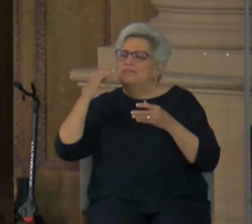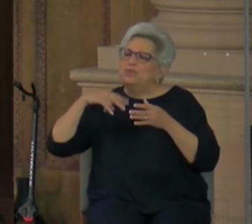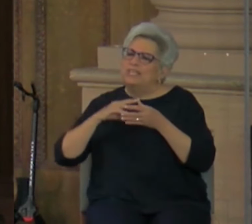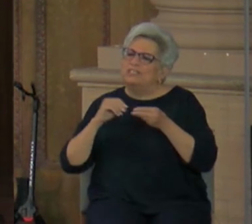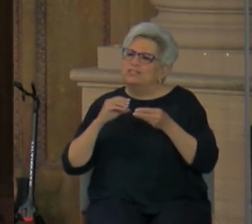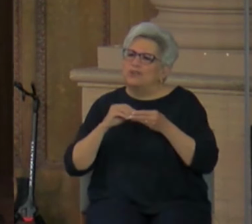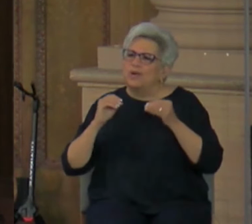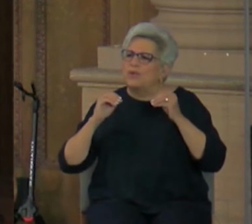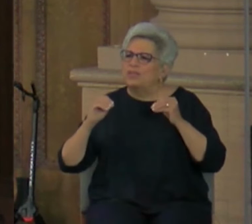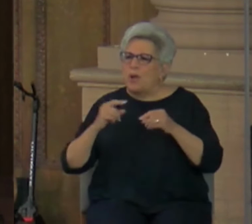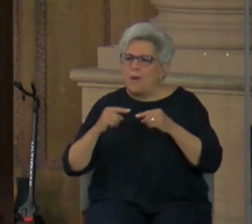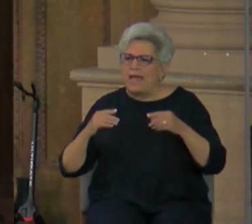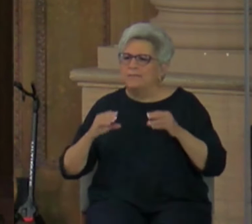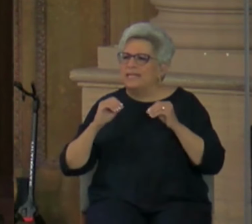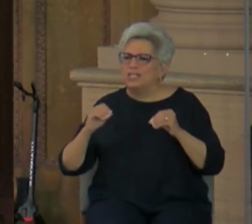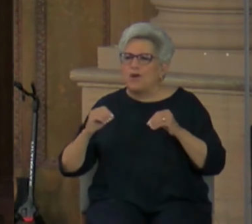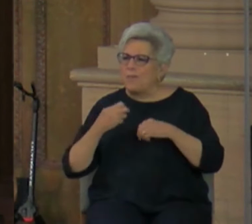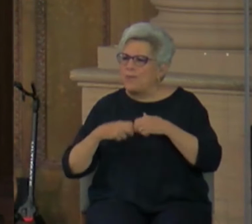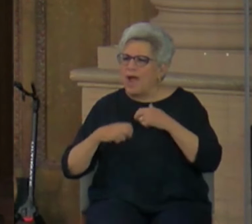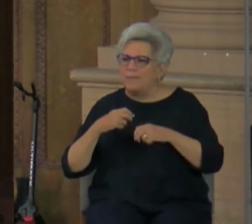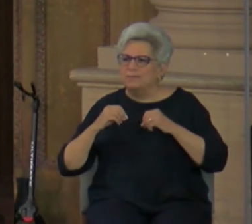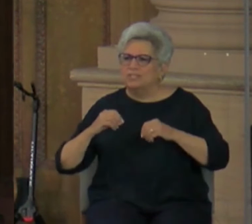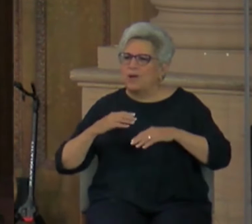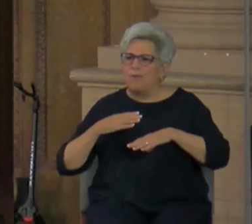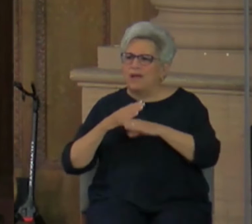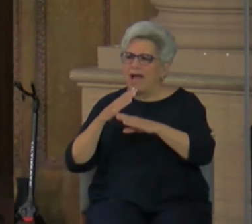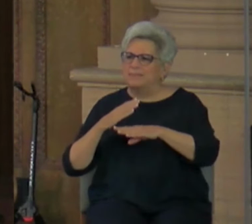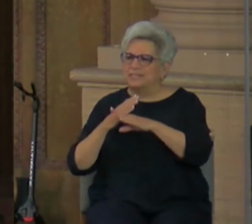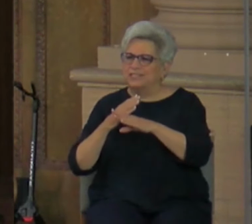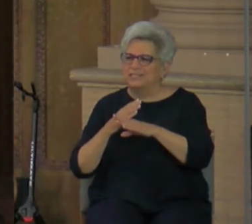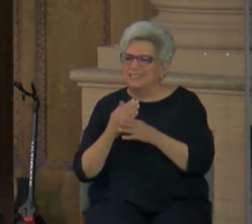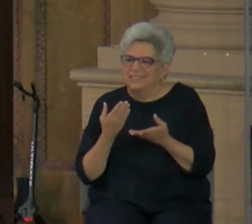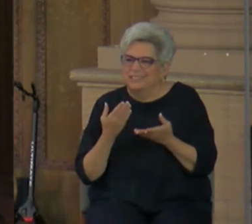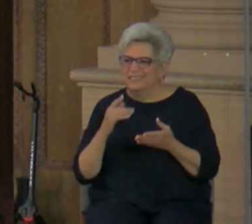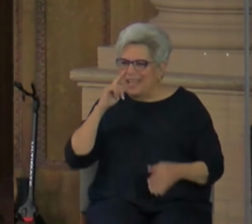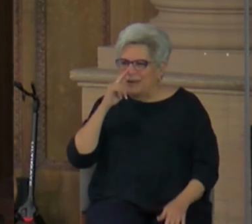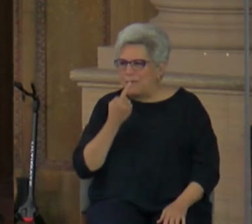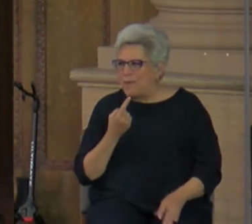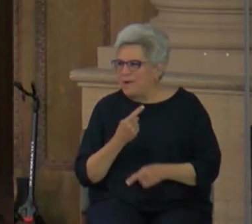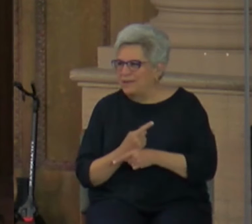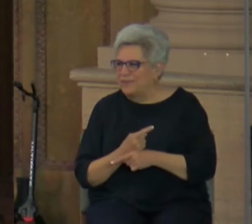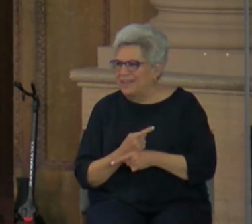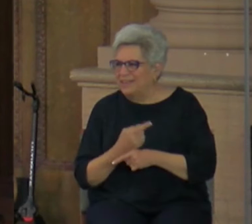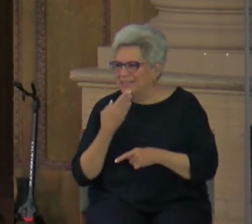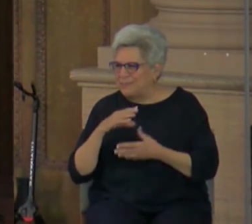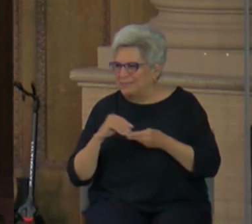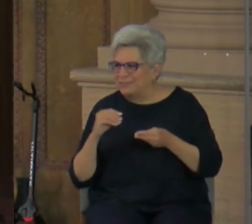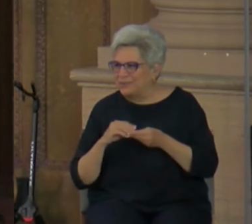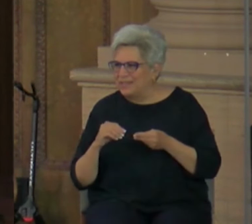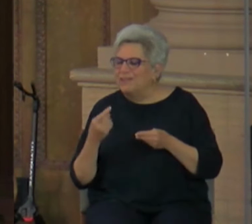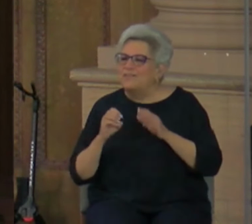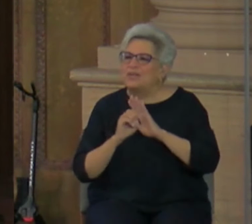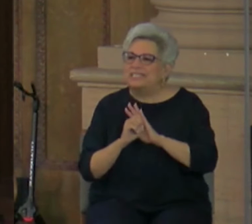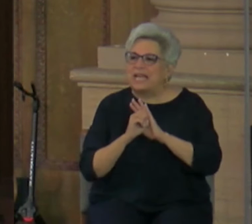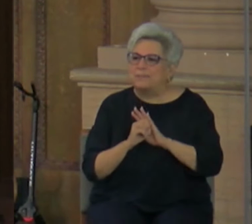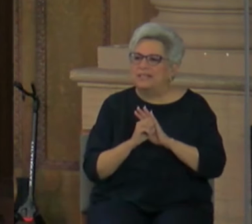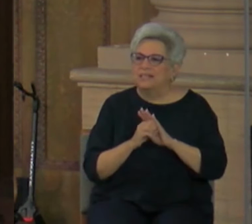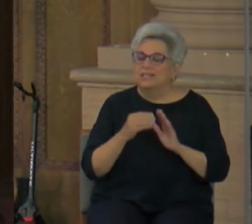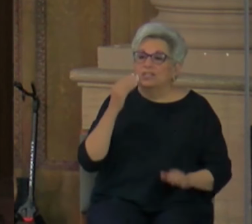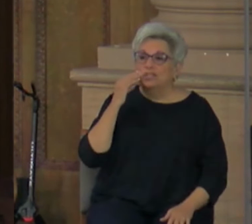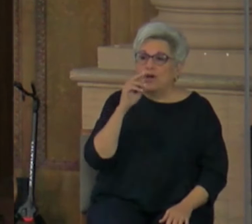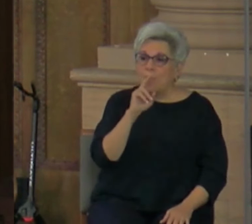a story with no enemy, no antagonist, that's a bad story. Like if the story is that the